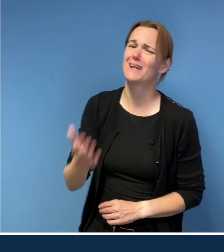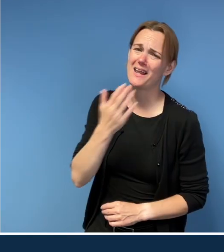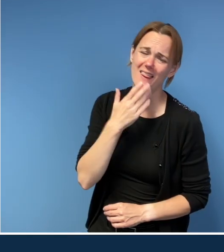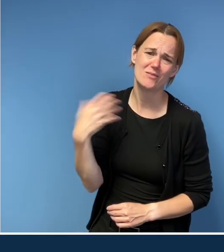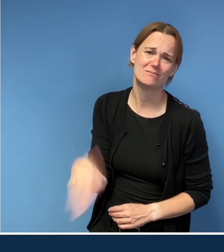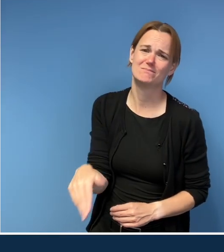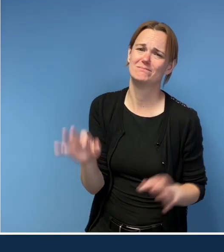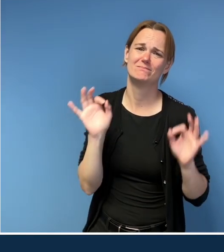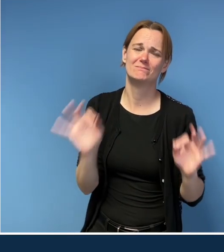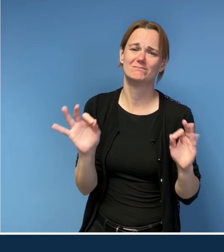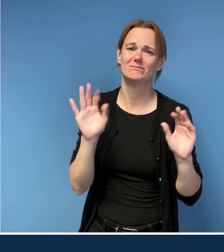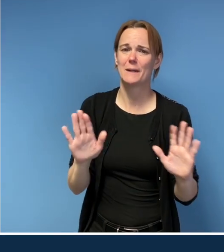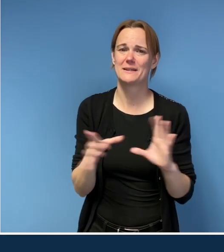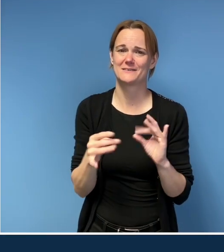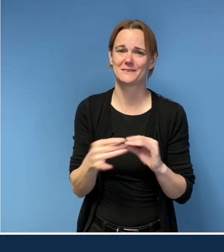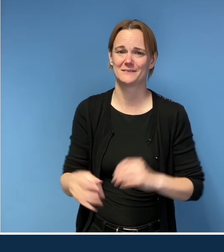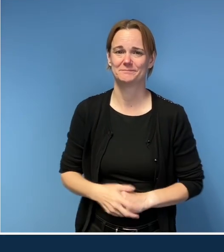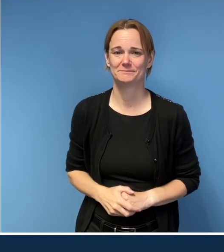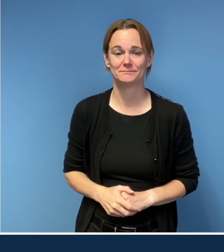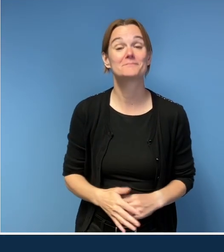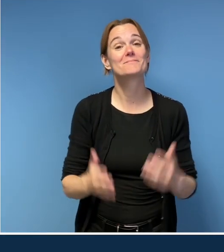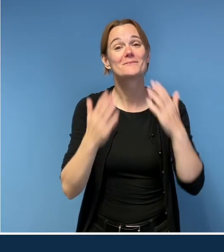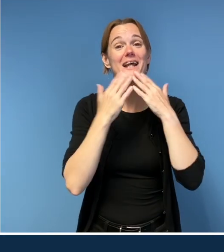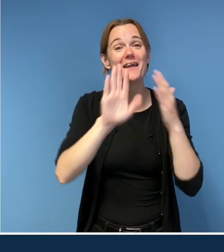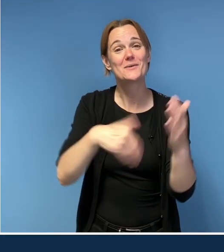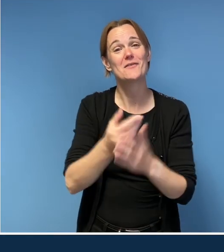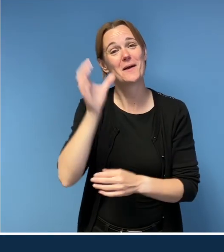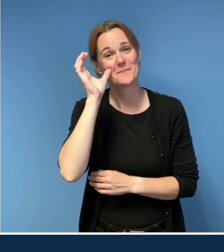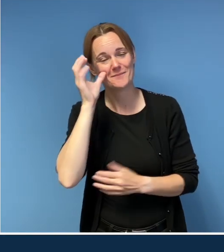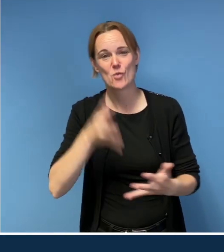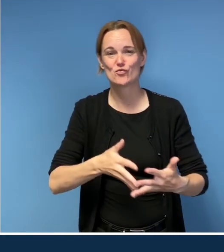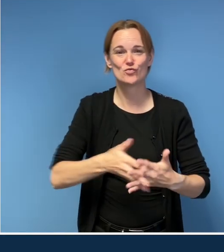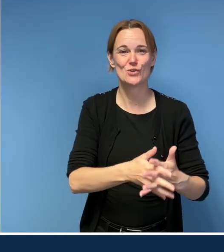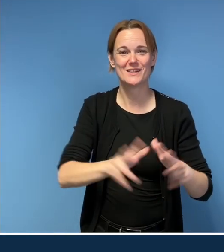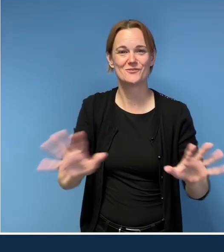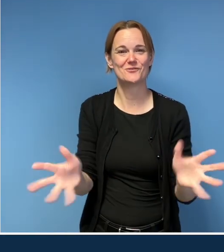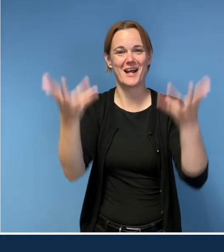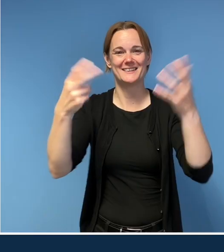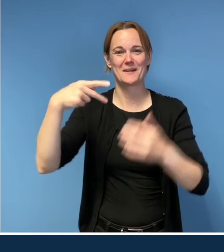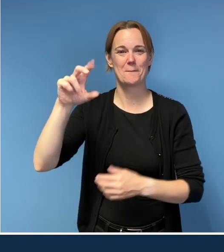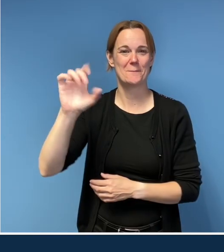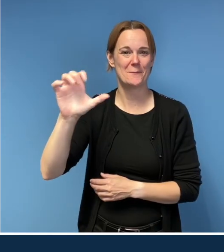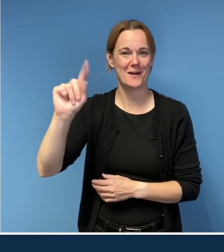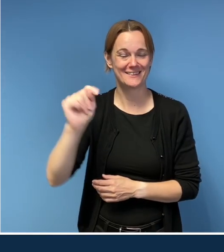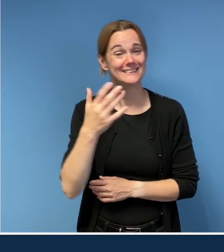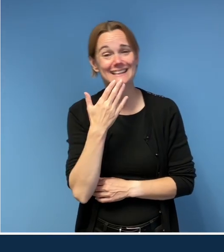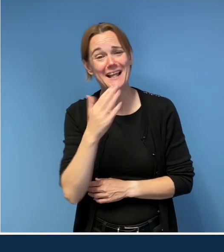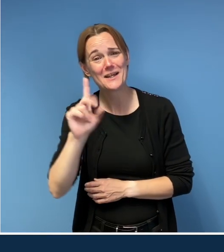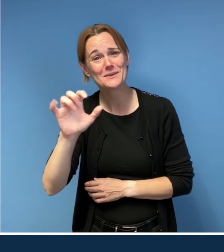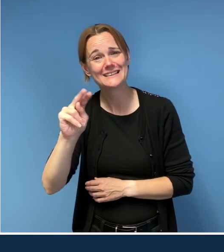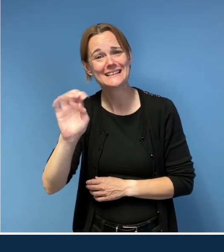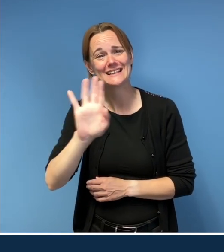always. So thank you for listening to Rooted and Rising. Thank you, Denise, for your expertise, for your